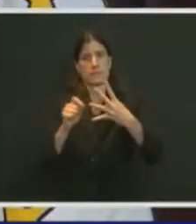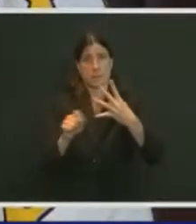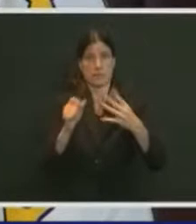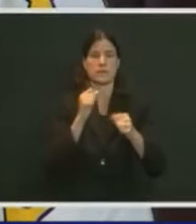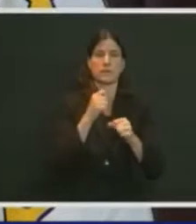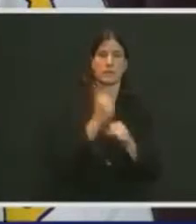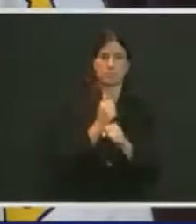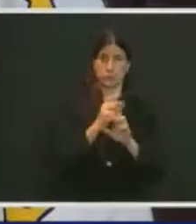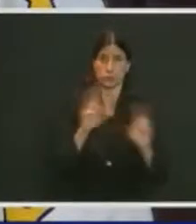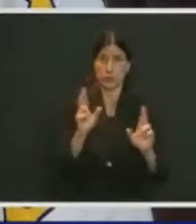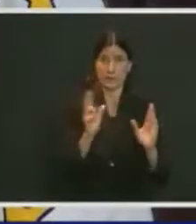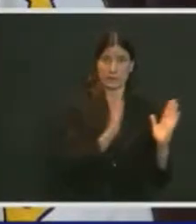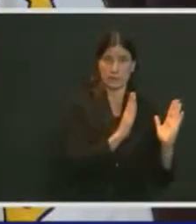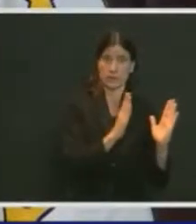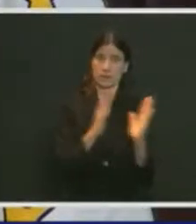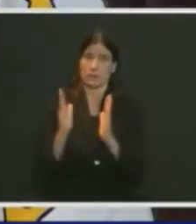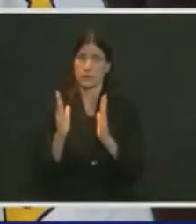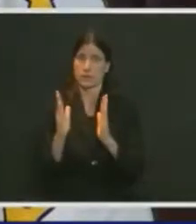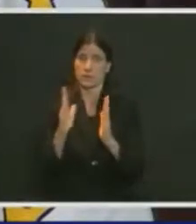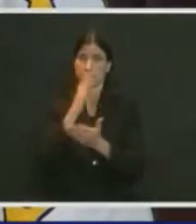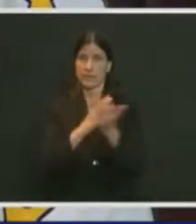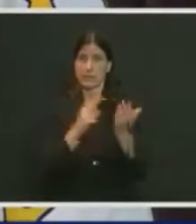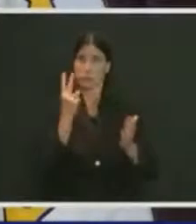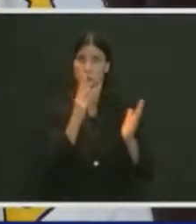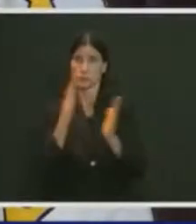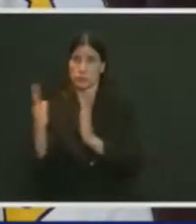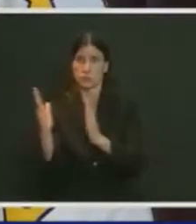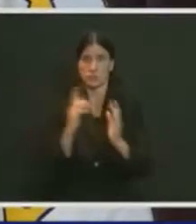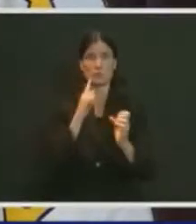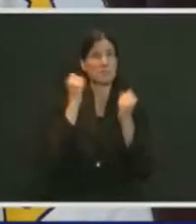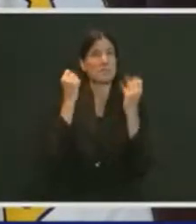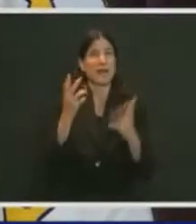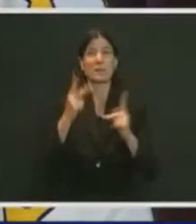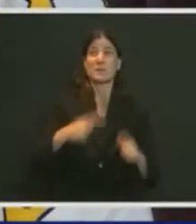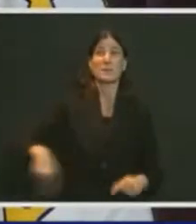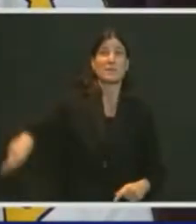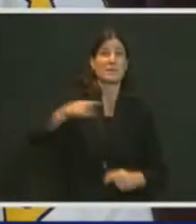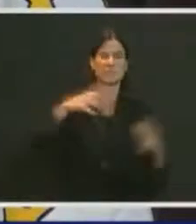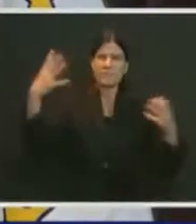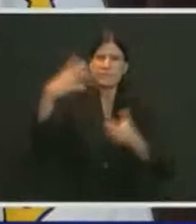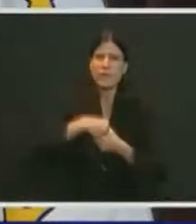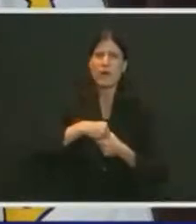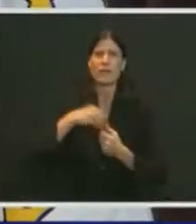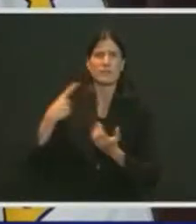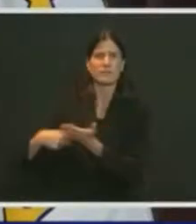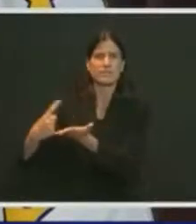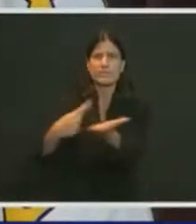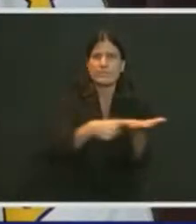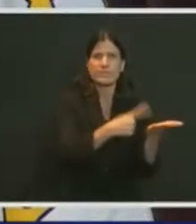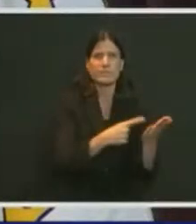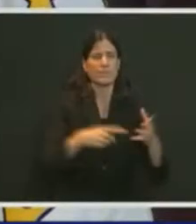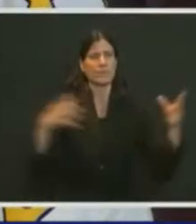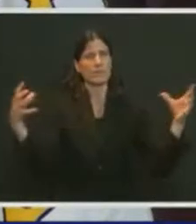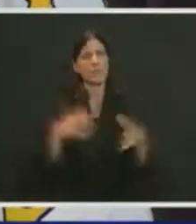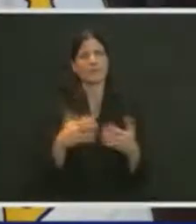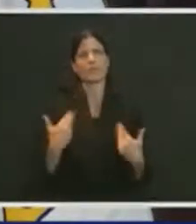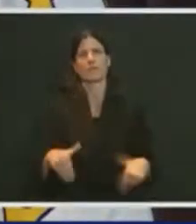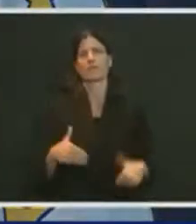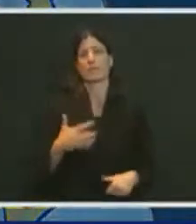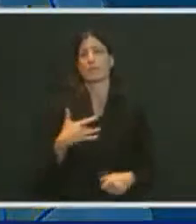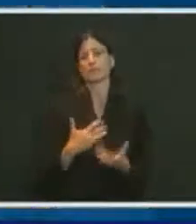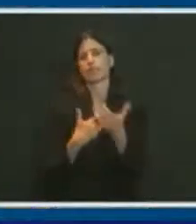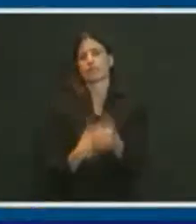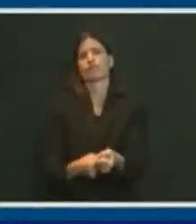have been involved with that. Rhode Islanders can be assured of that. I'll start with an overview of the